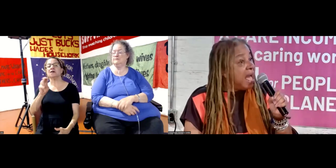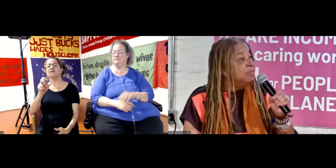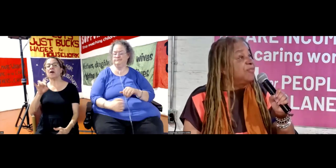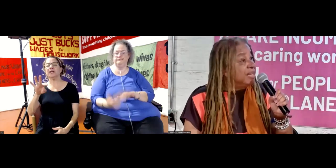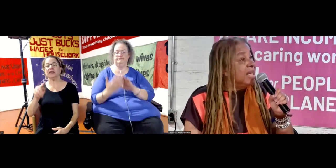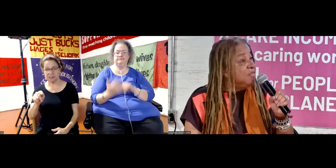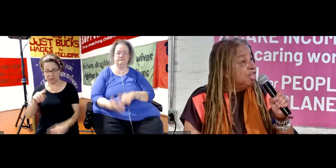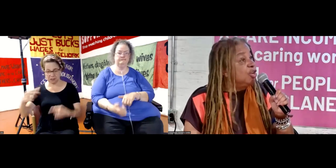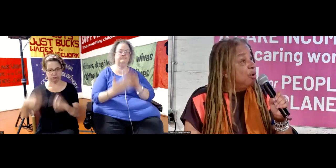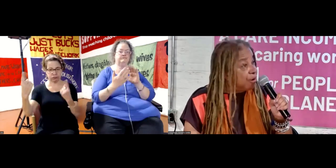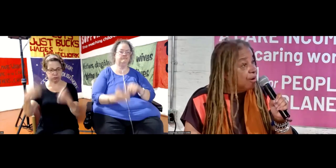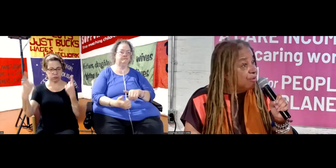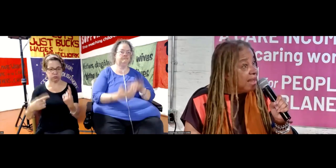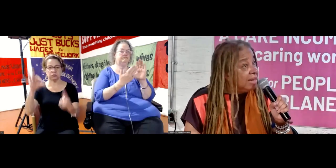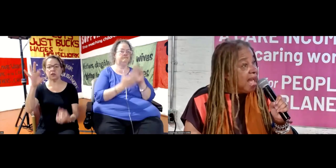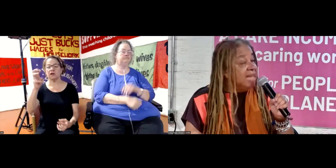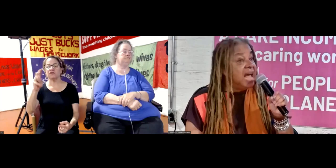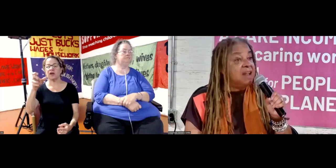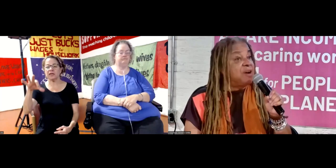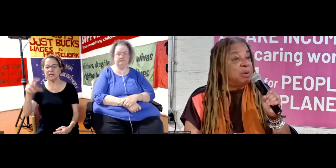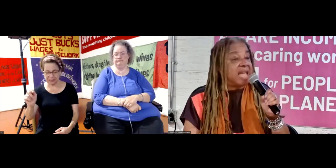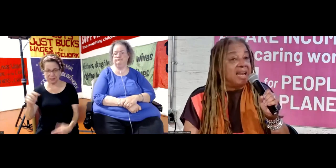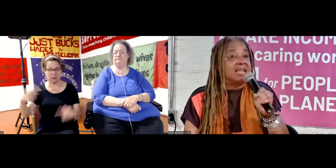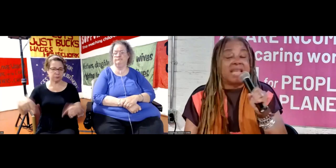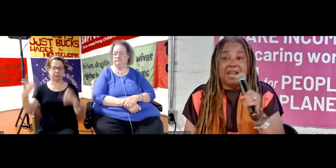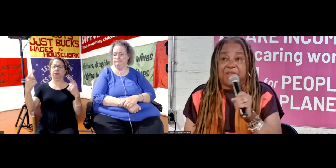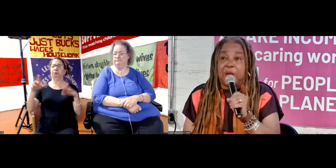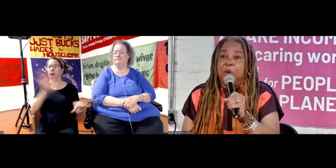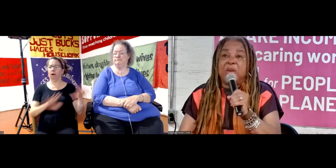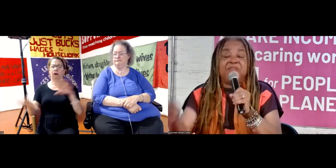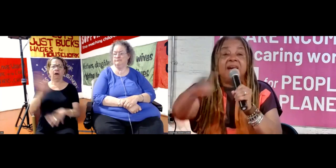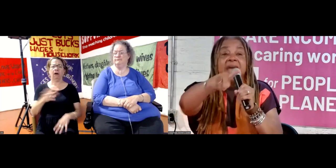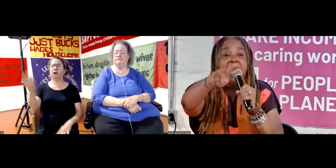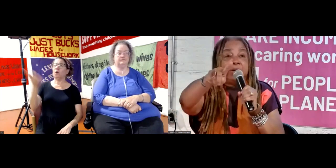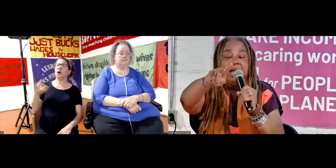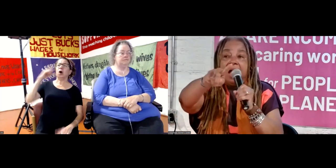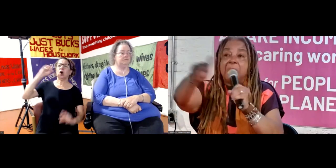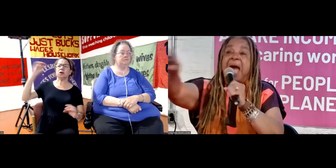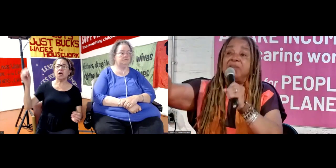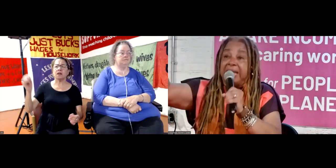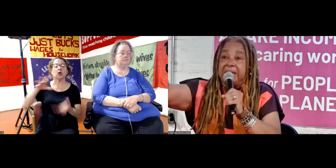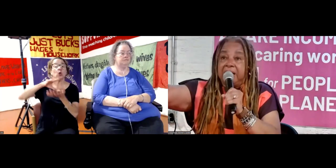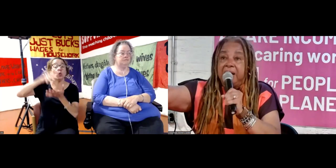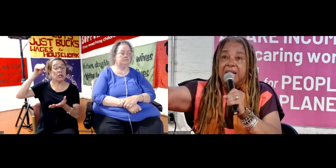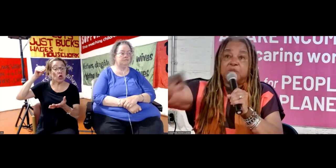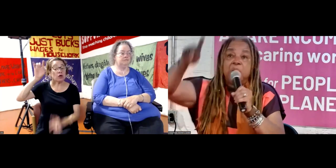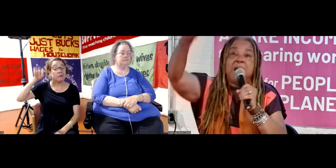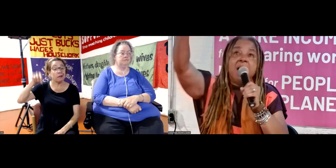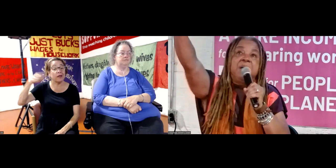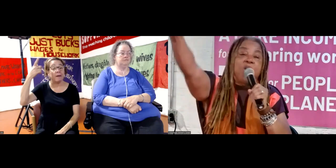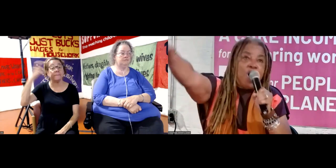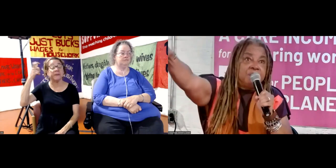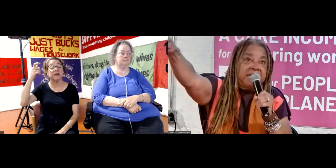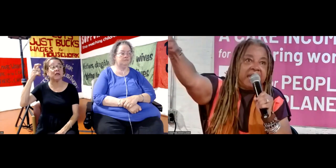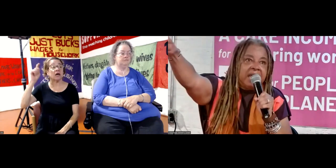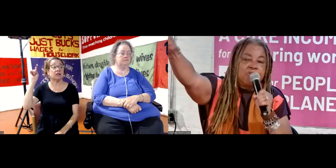our damn foot in the door, right? And none of them were telling us anything. We found out about it because we were